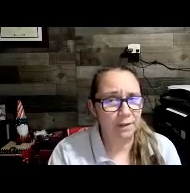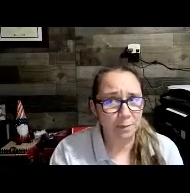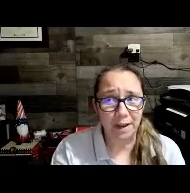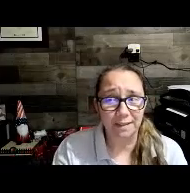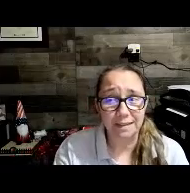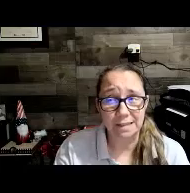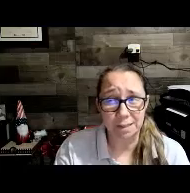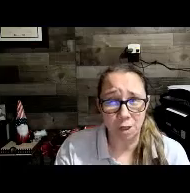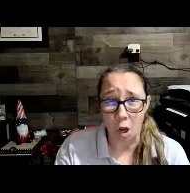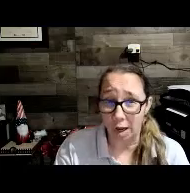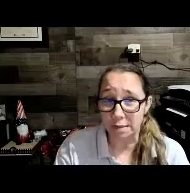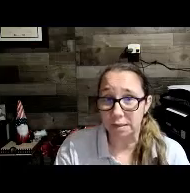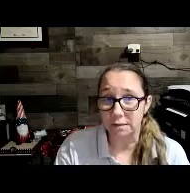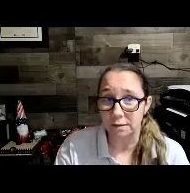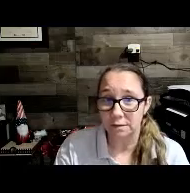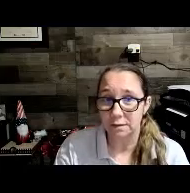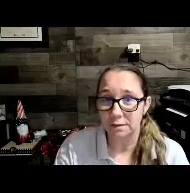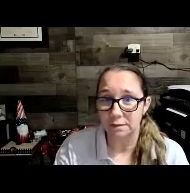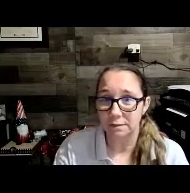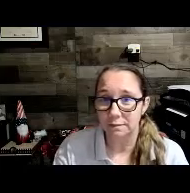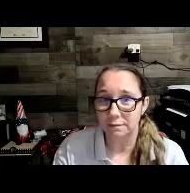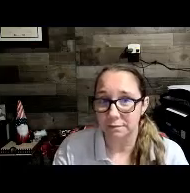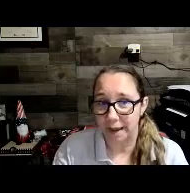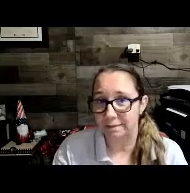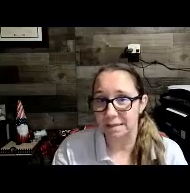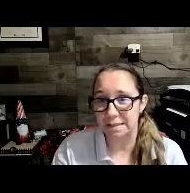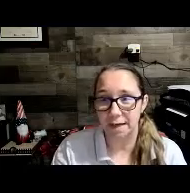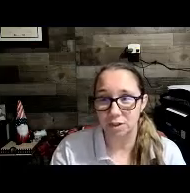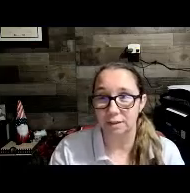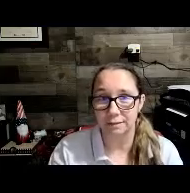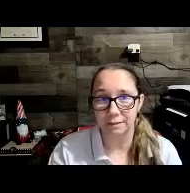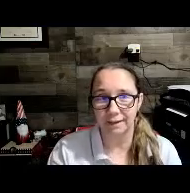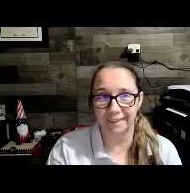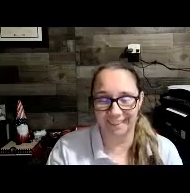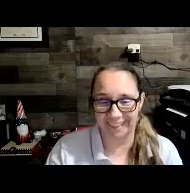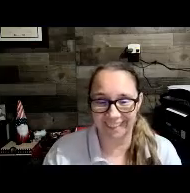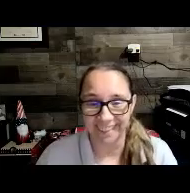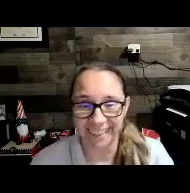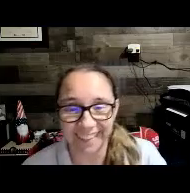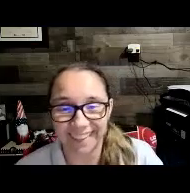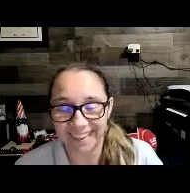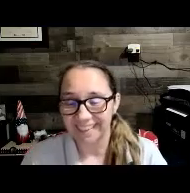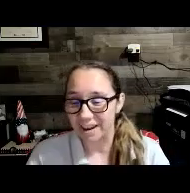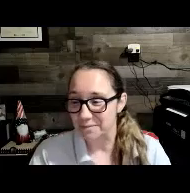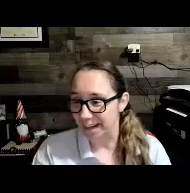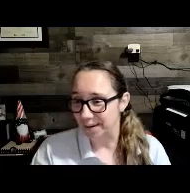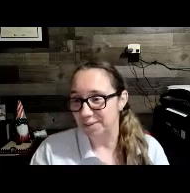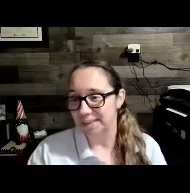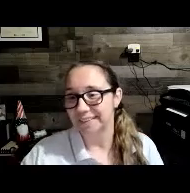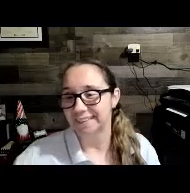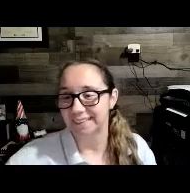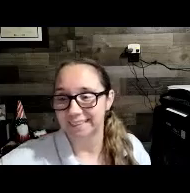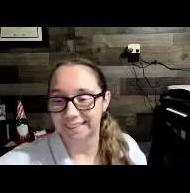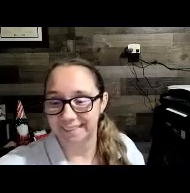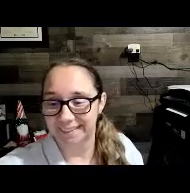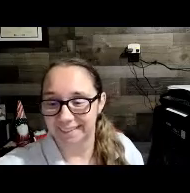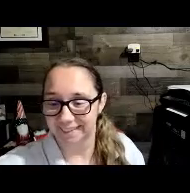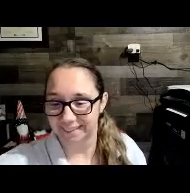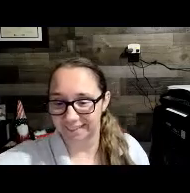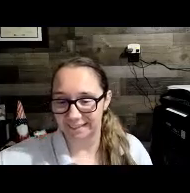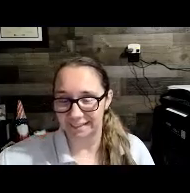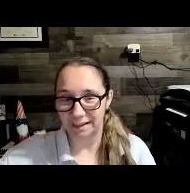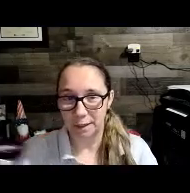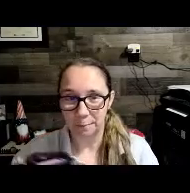Do I have anybody that's not at this section? Let me know.